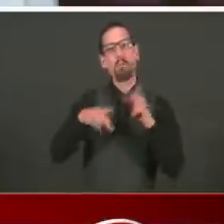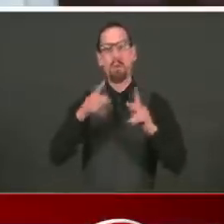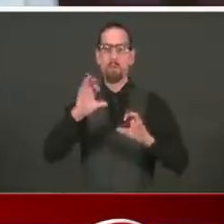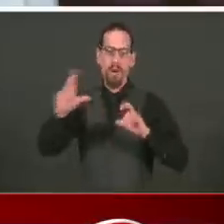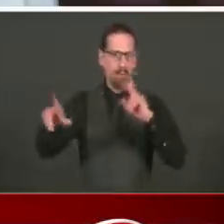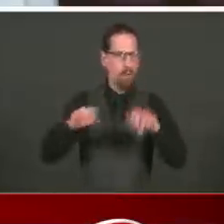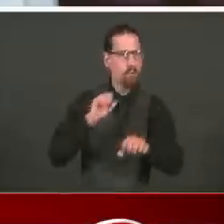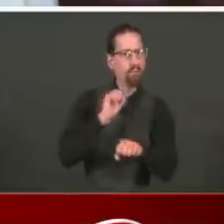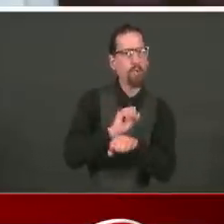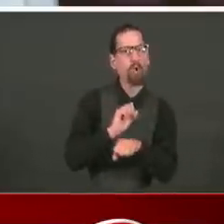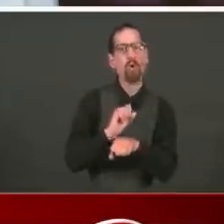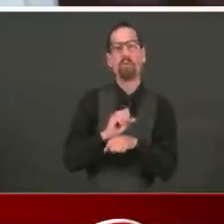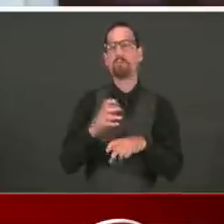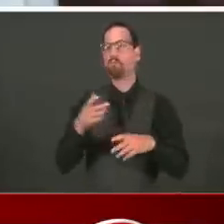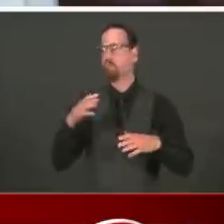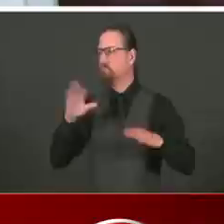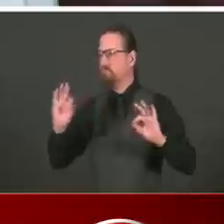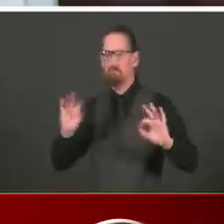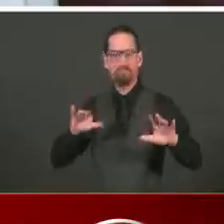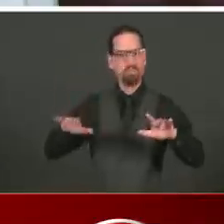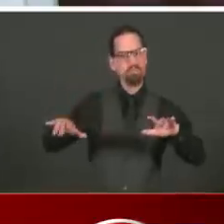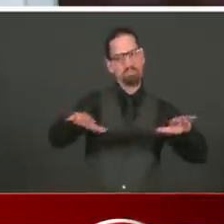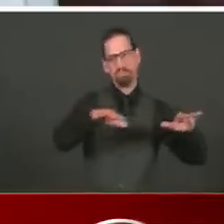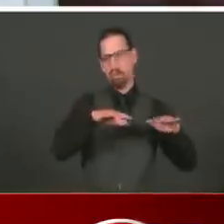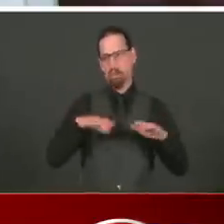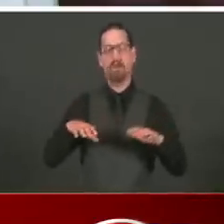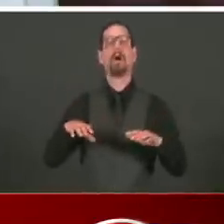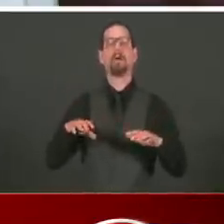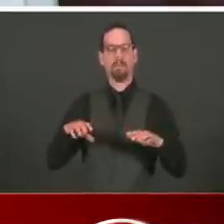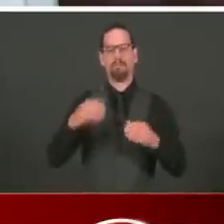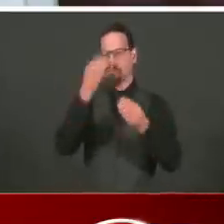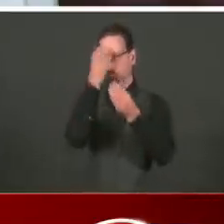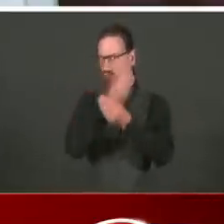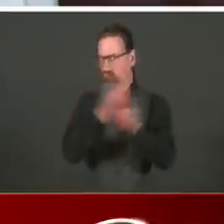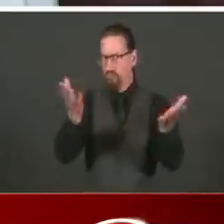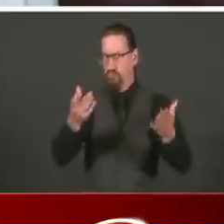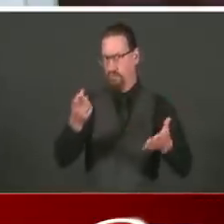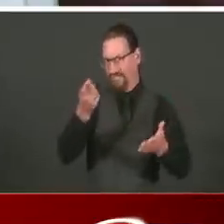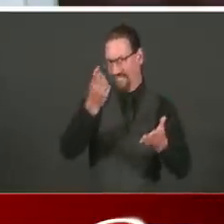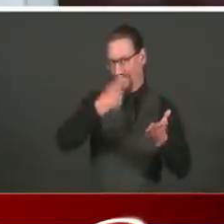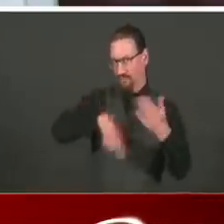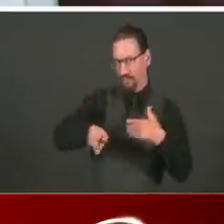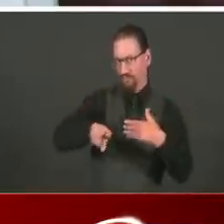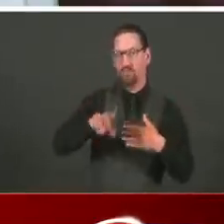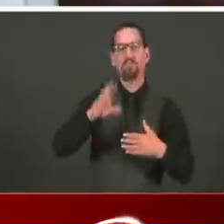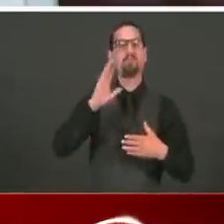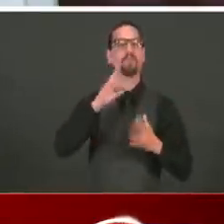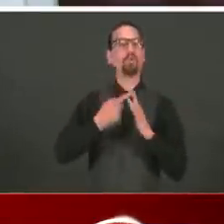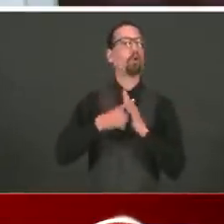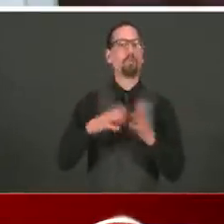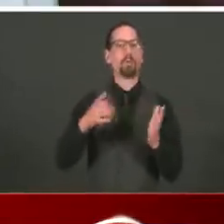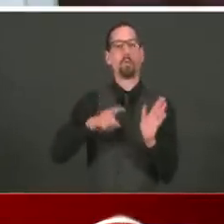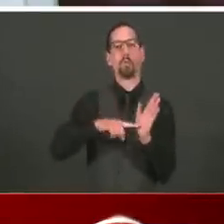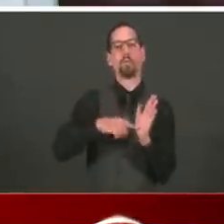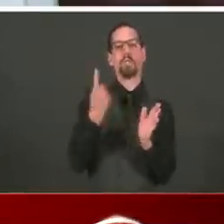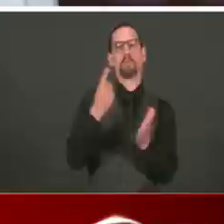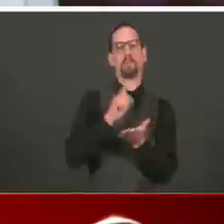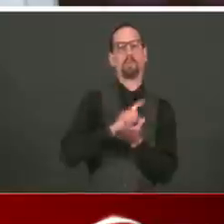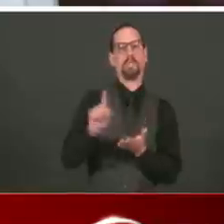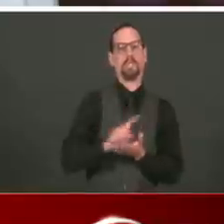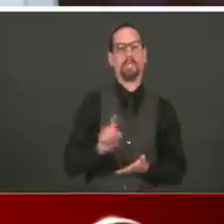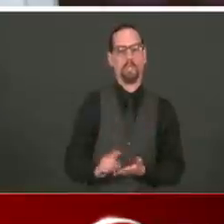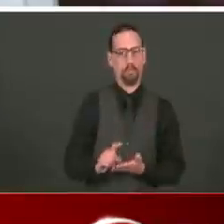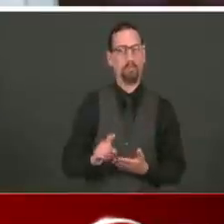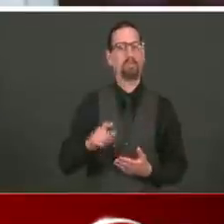Starting next week, I'm going to try to limit these press conferences to one day a week, Wednesdays at